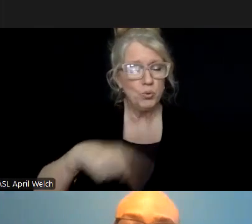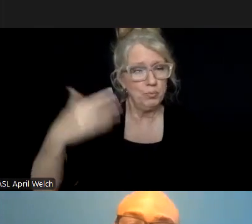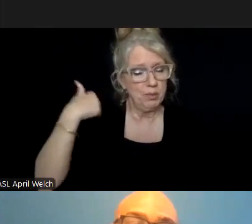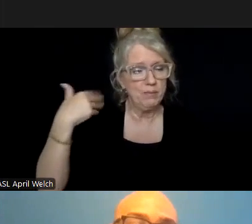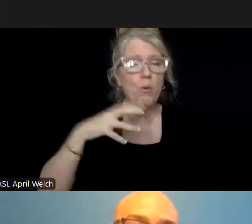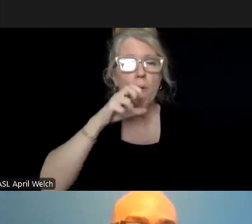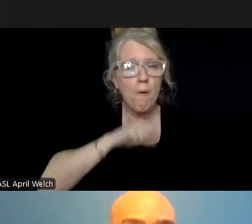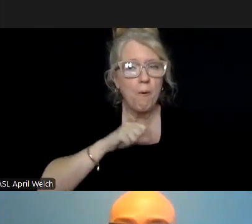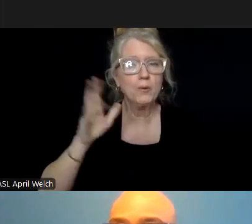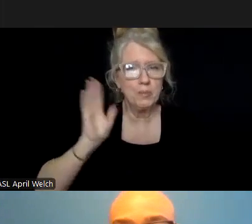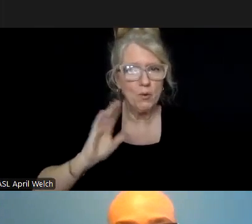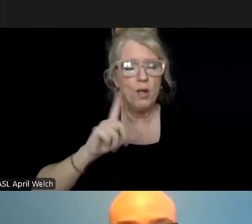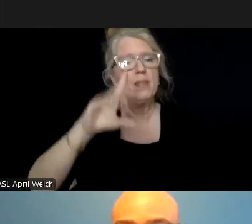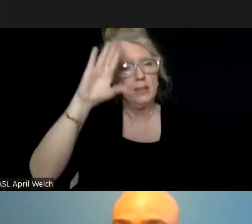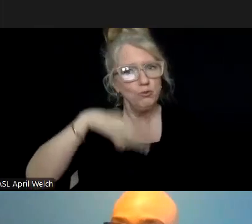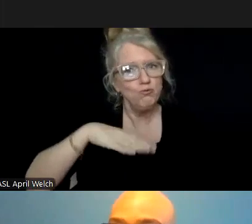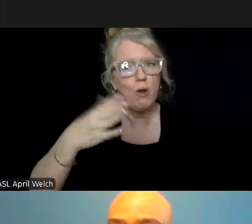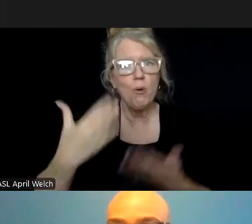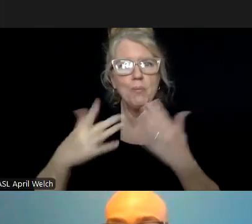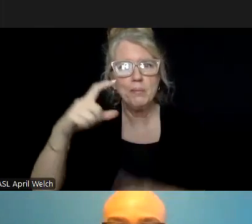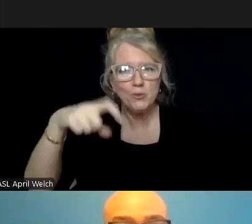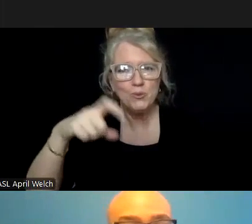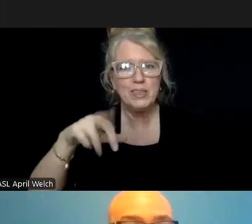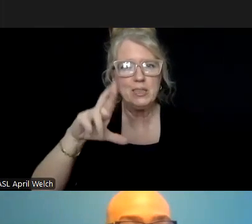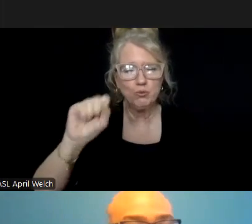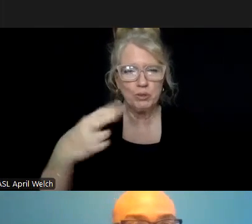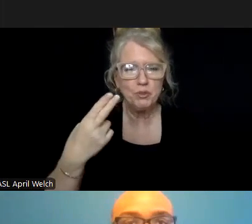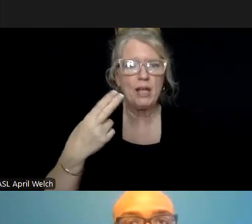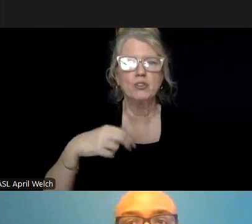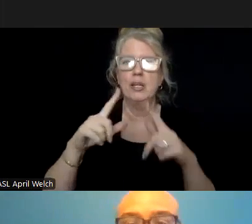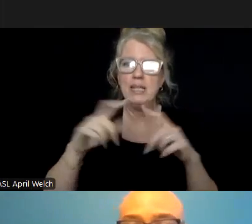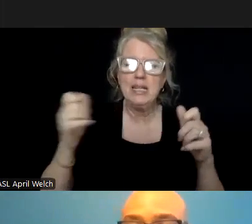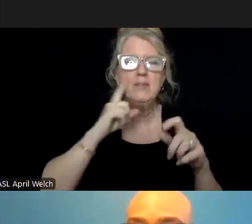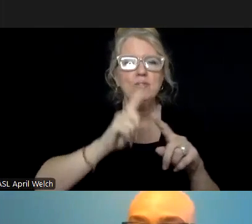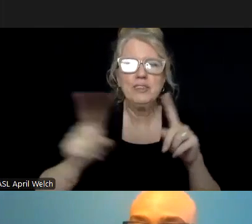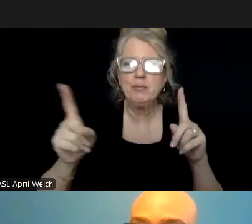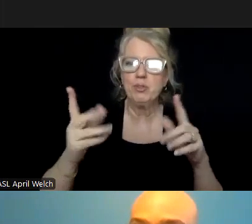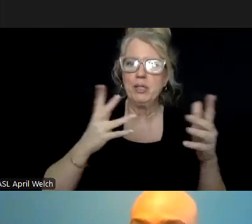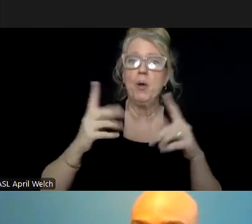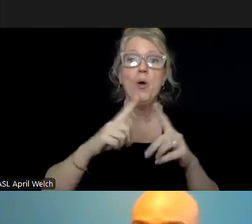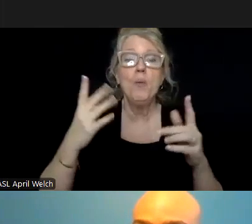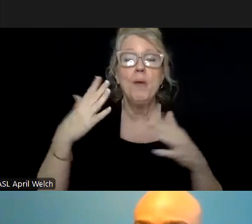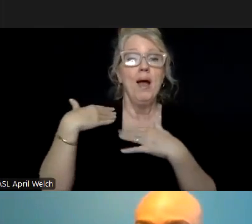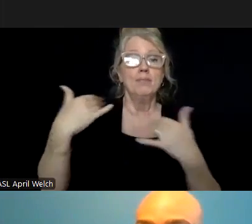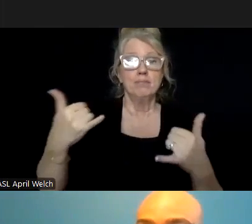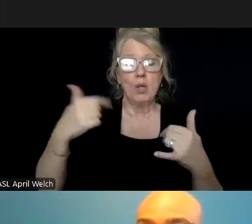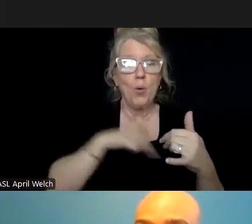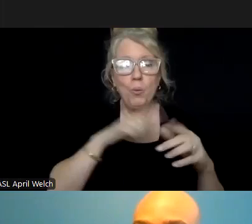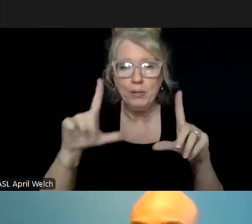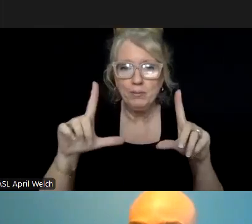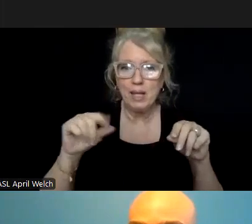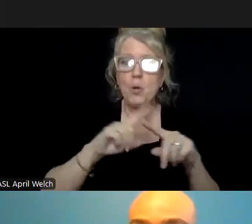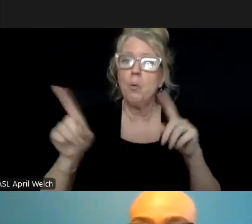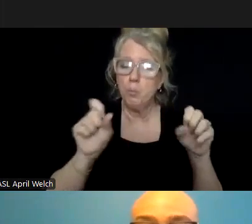old one, you probably know it needed a refresh. There were things that were kind of in different places. But what we've done is that we've